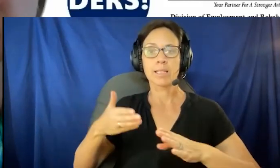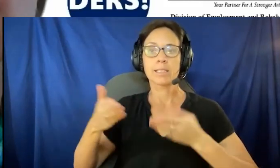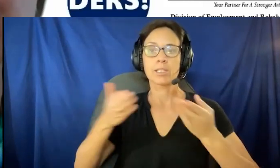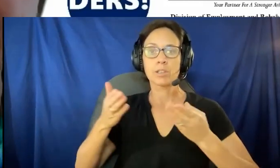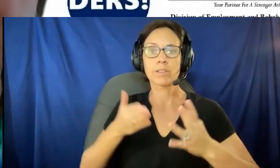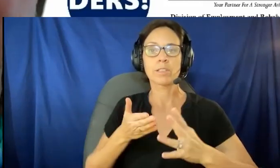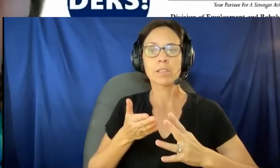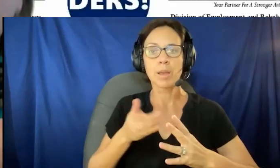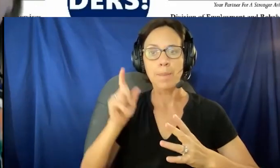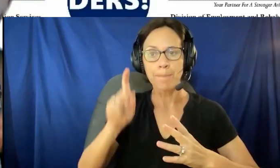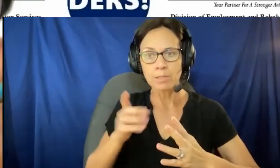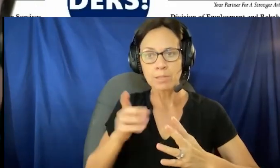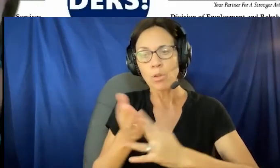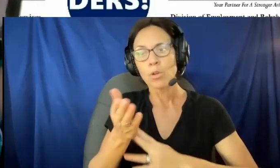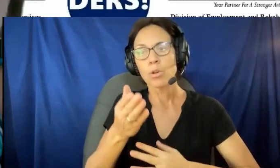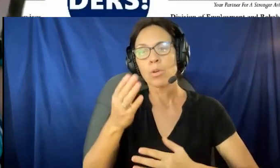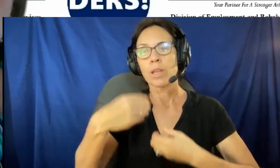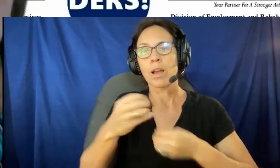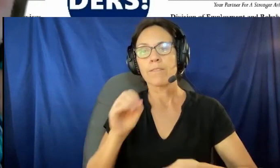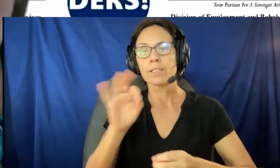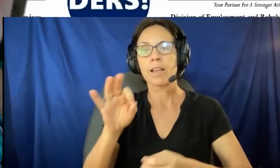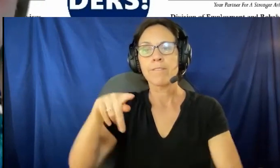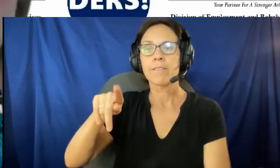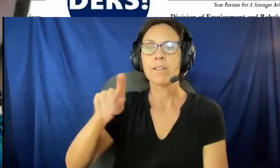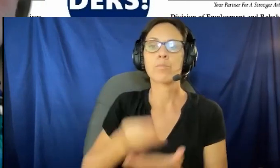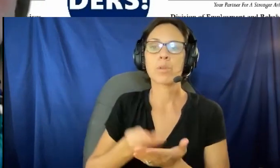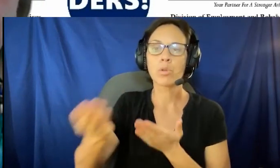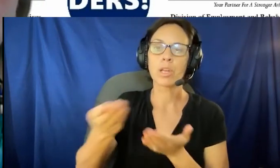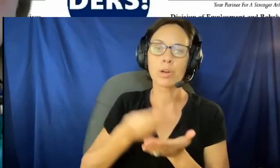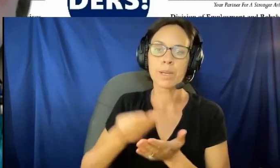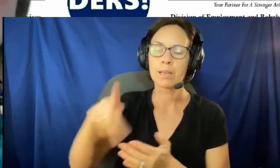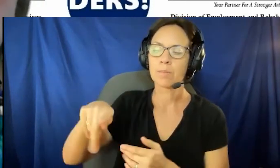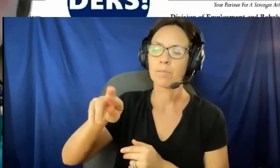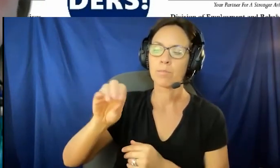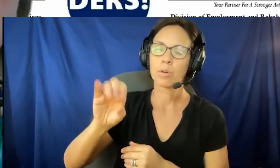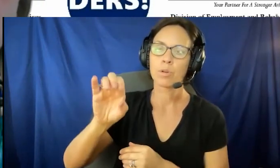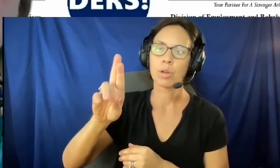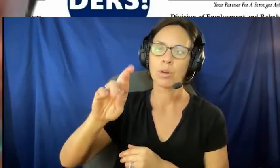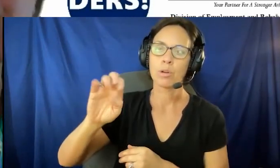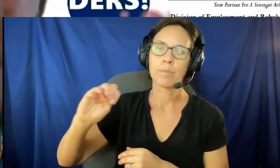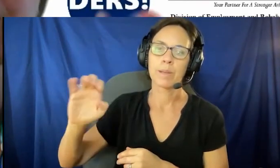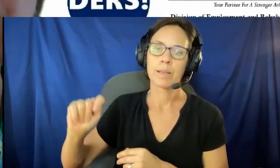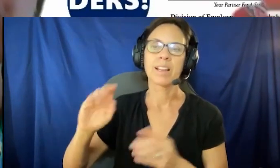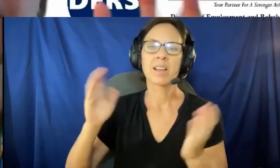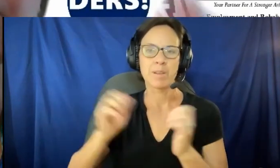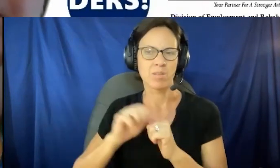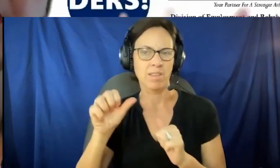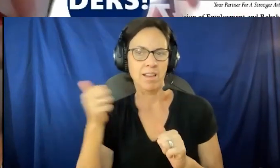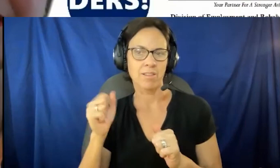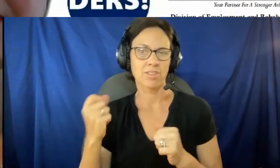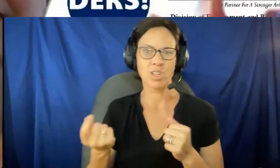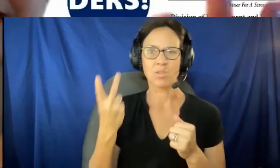of Procurement rather than the knowledge services process for managed service providers. So it's two